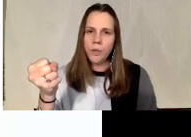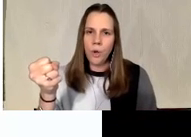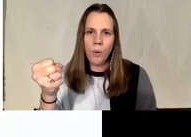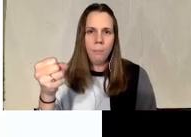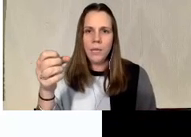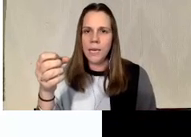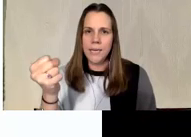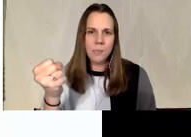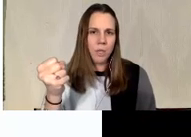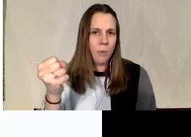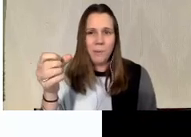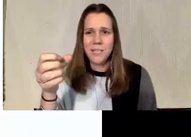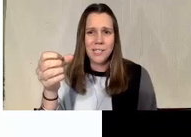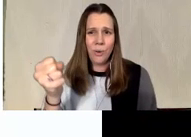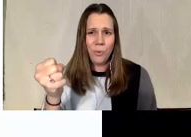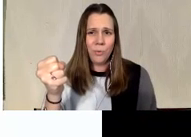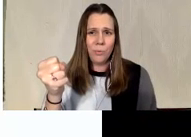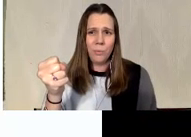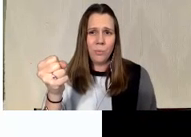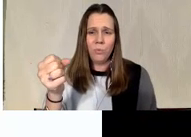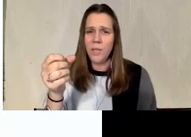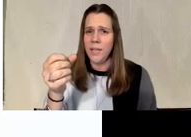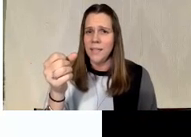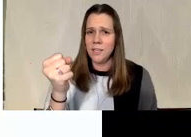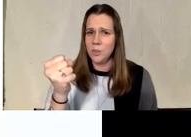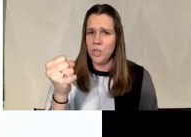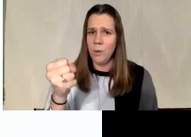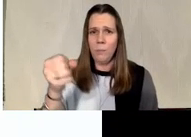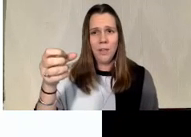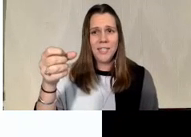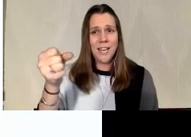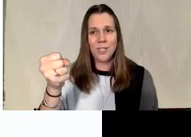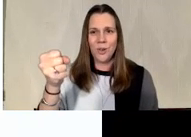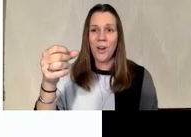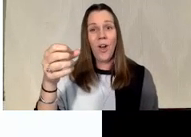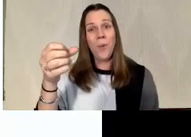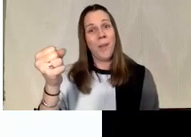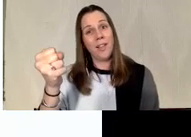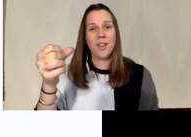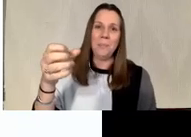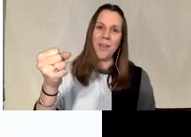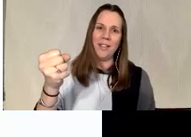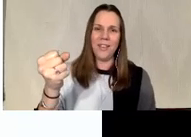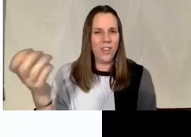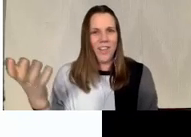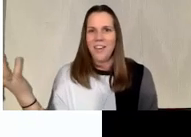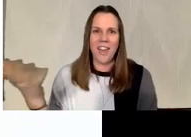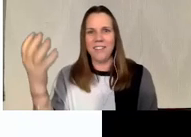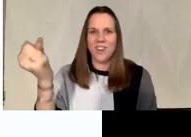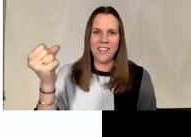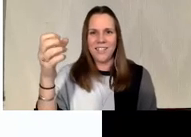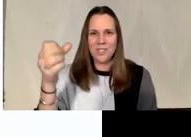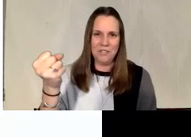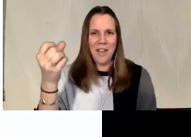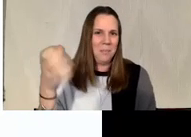you all know what milk is, but your baby doesn't know, really hasn't associated what milk is yet. So going, oh, milk, you're like, oh yeah,